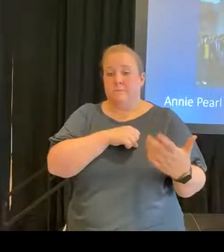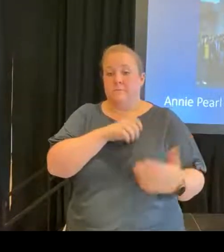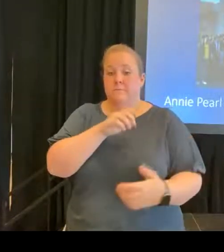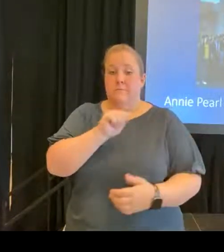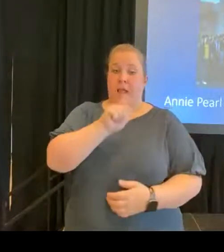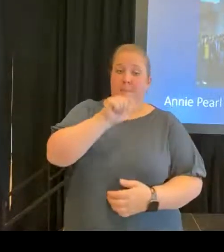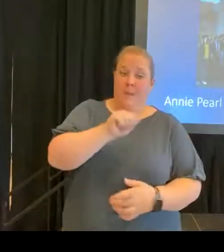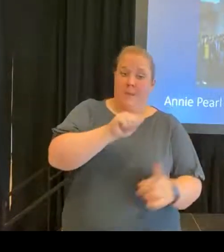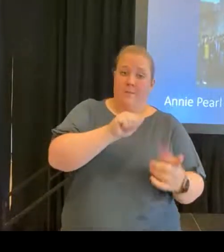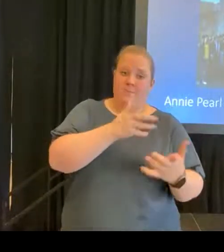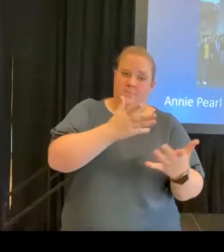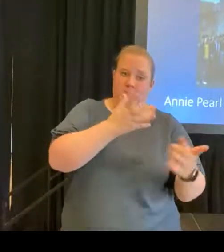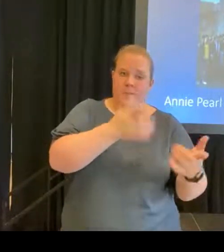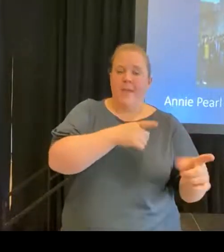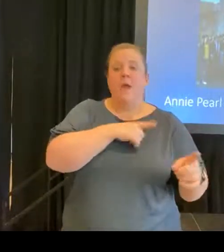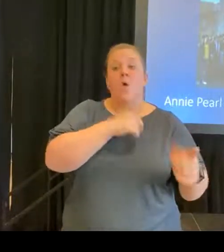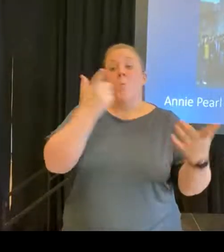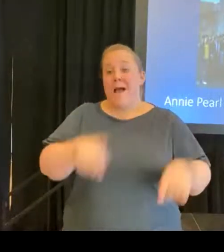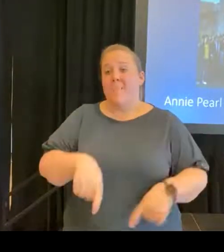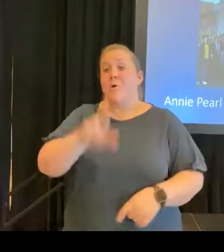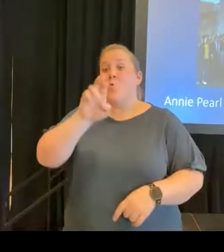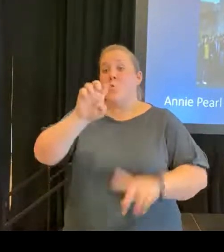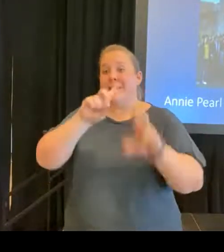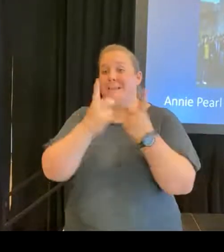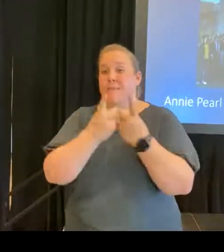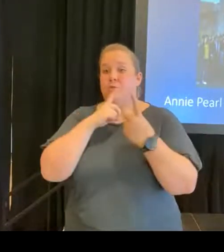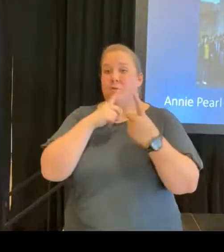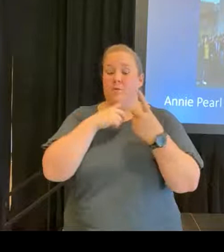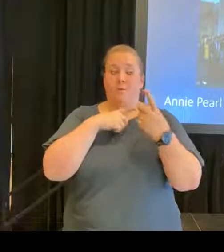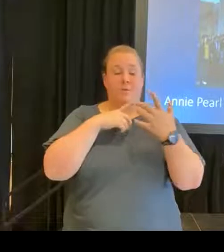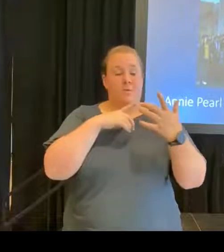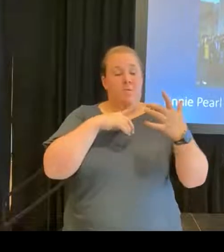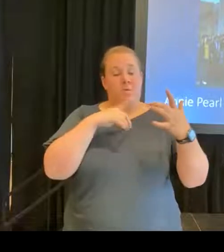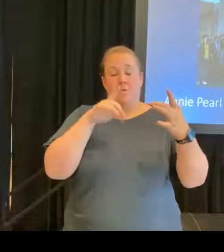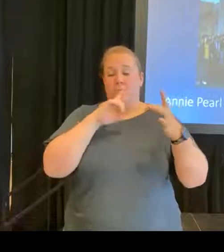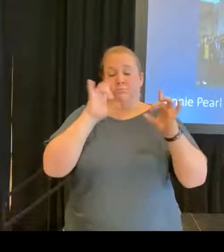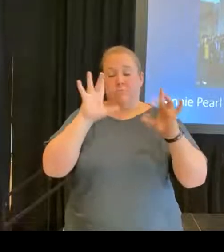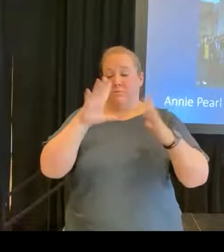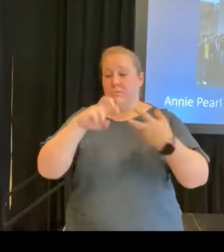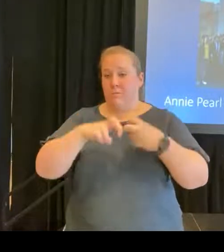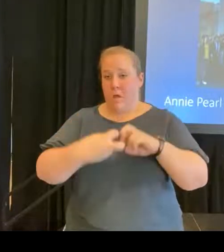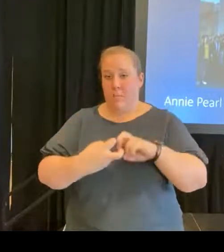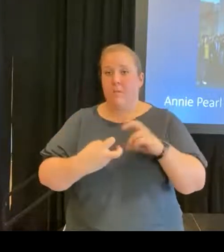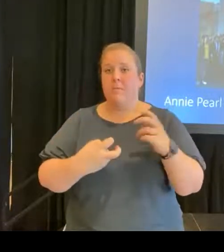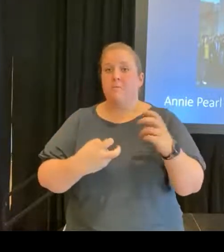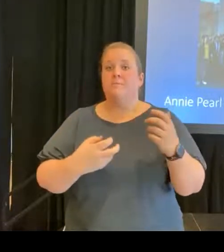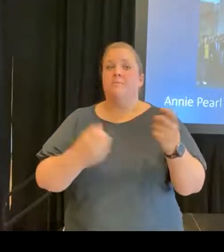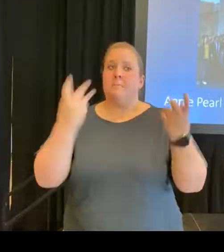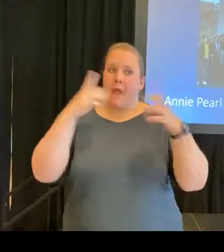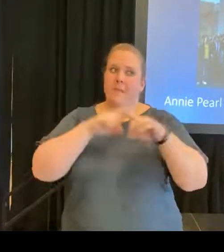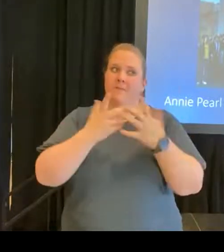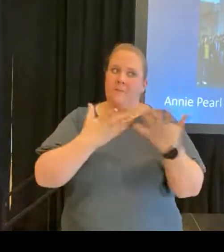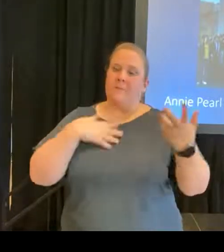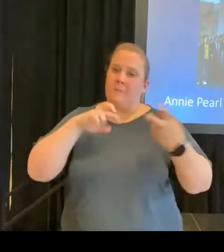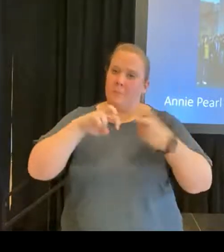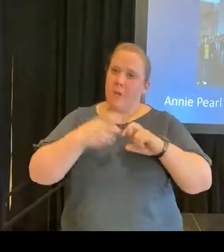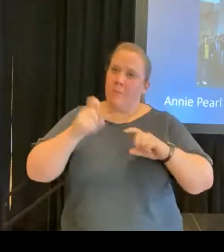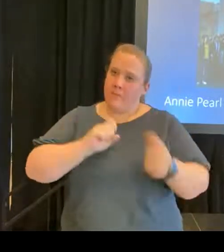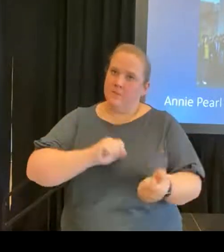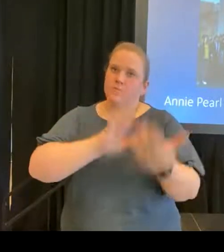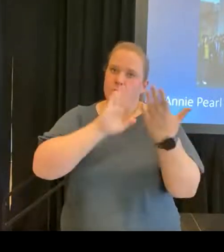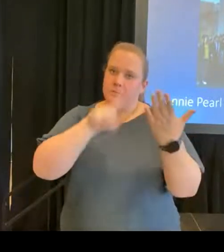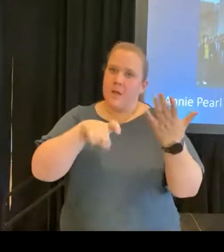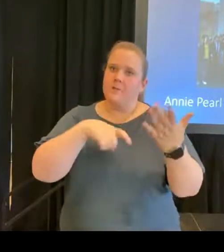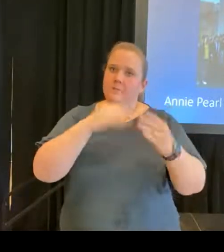Alabama, what happened is the redistricting too is a problem. there are a lot of things, a problem we need to address, and we